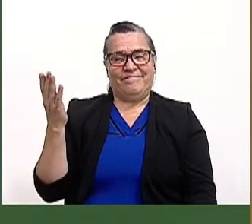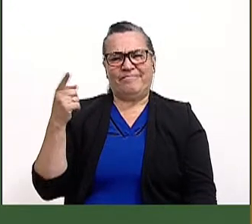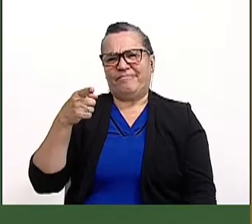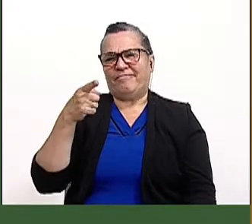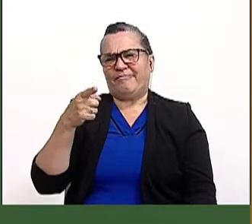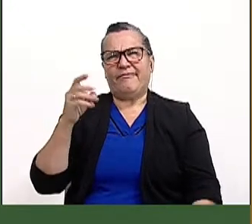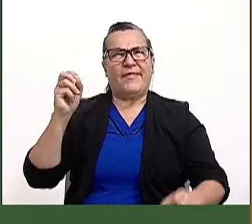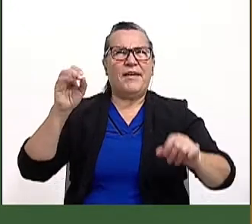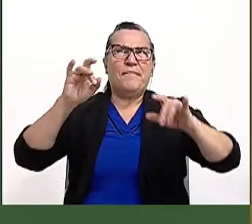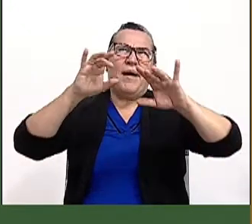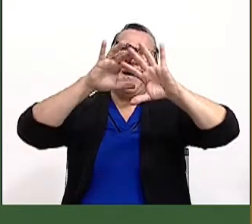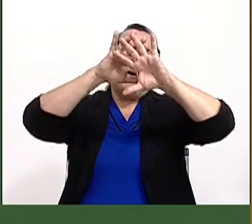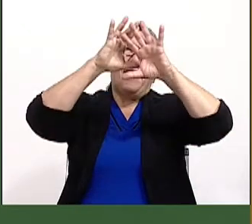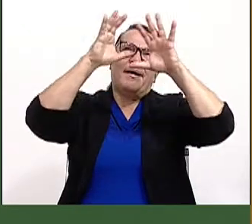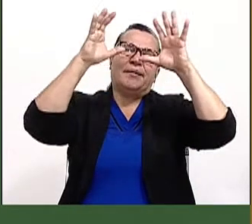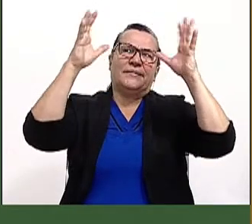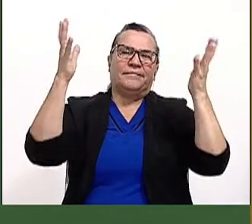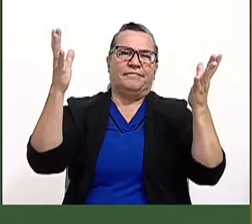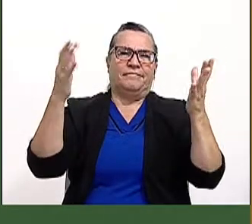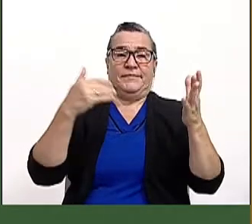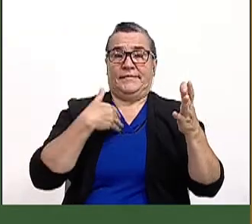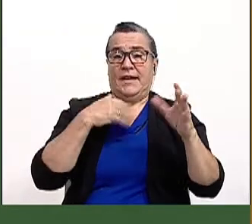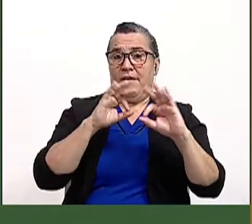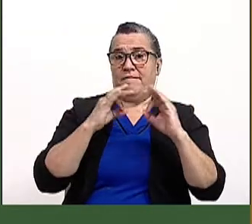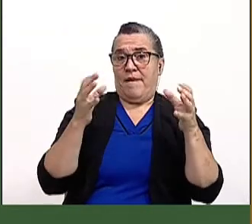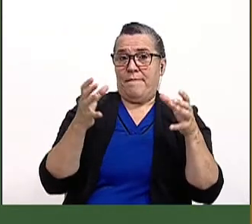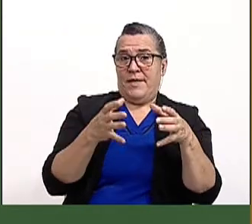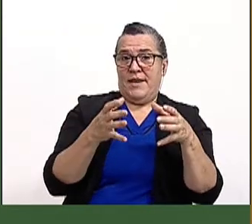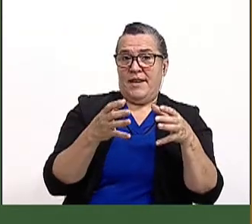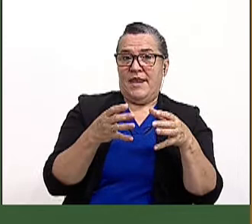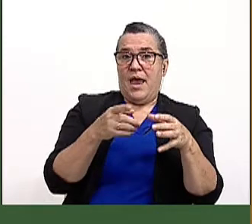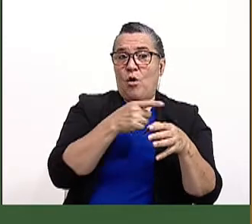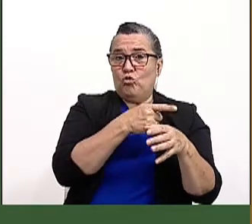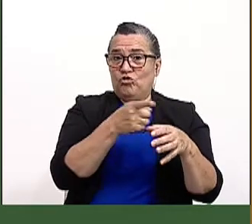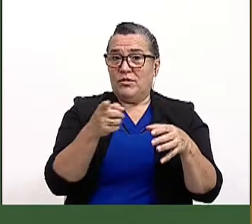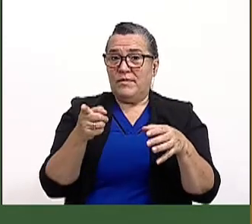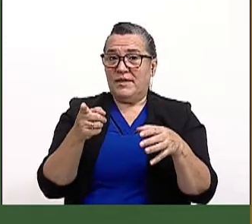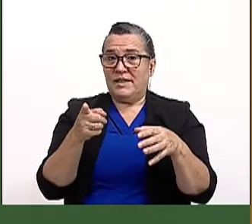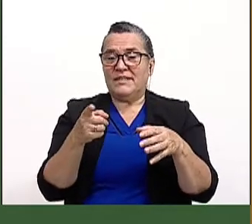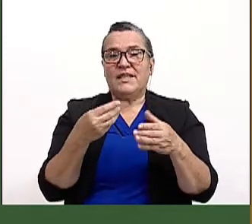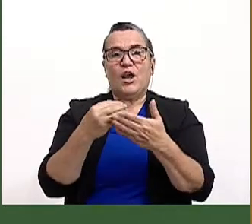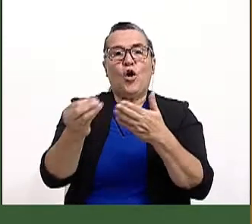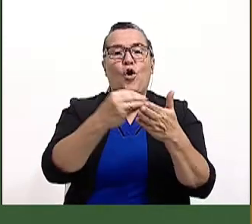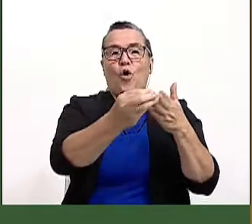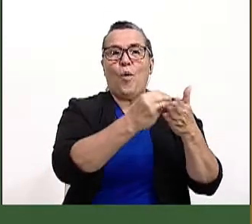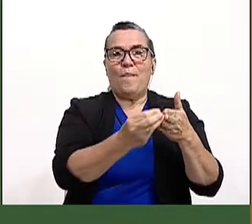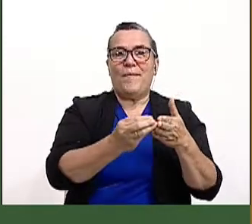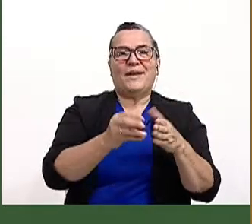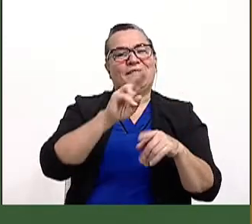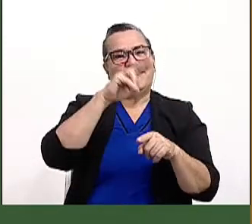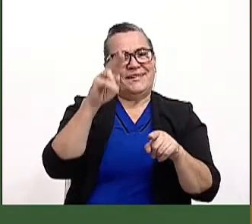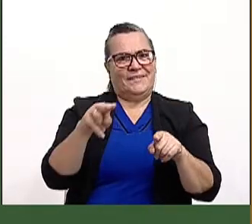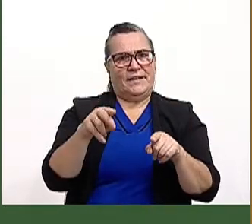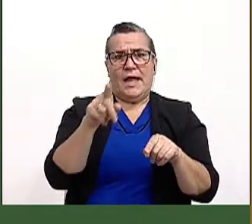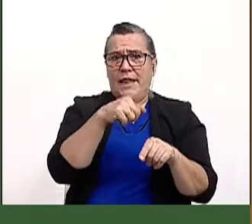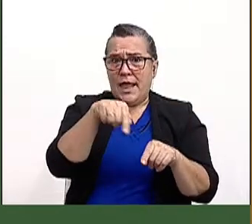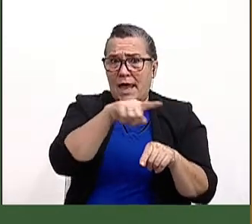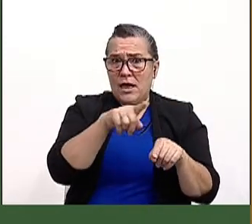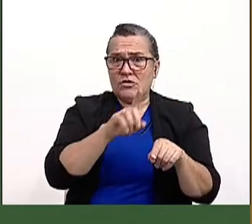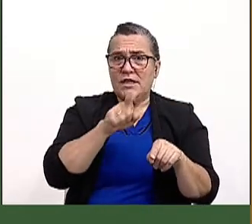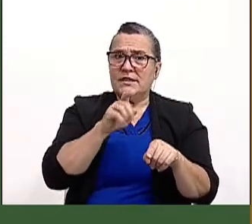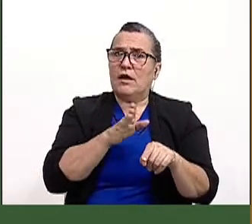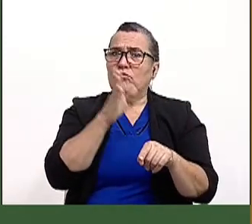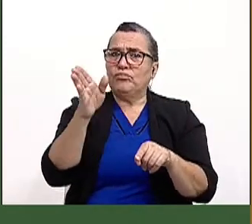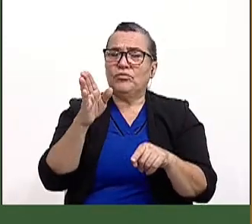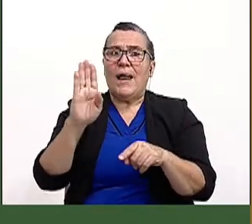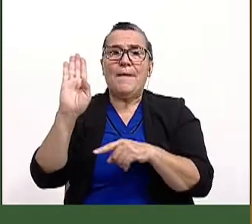Let's imagine you are going to help your family to do some Christmas shopping. They need to go to the bank to